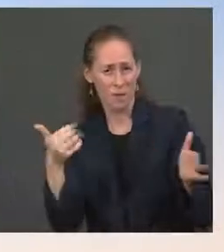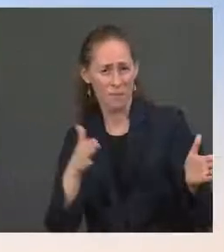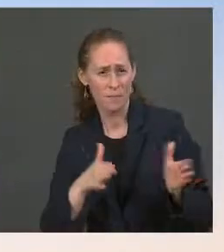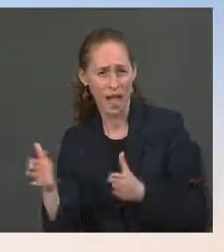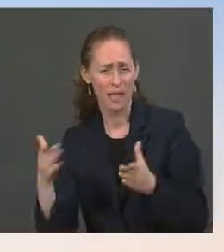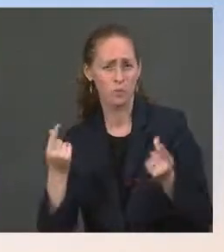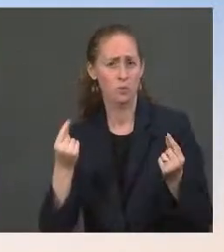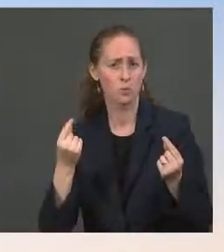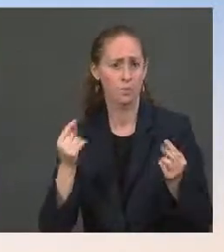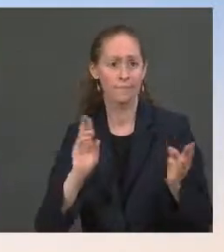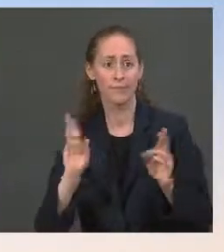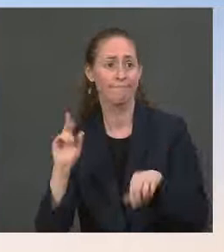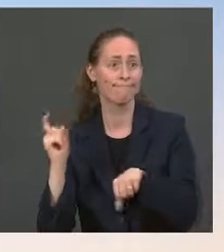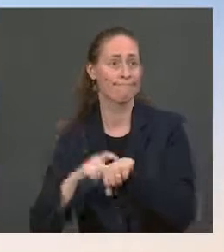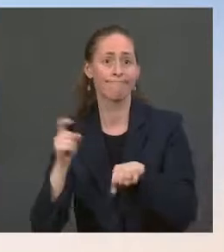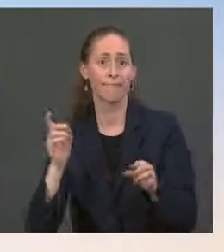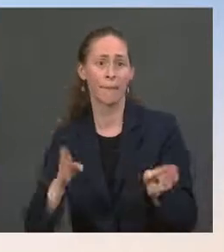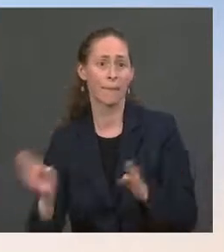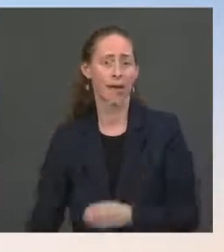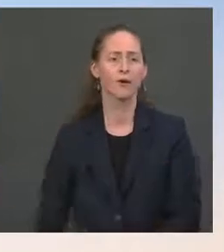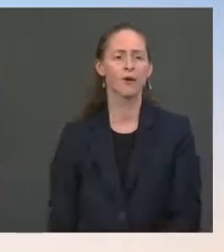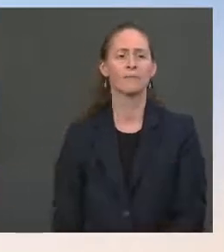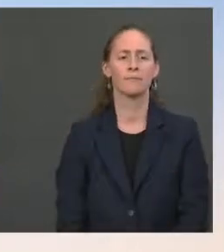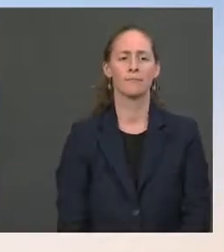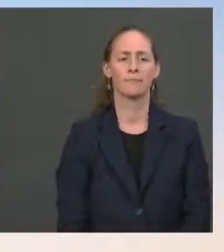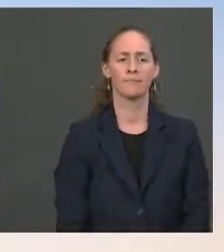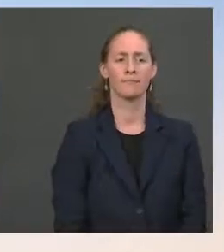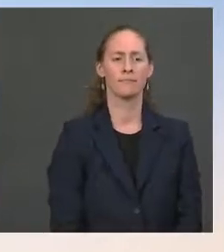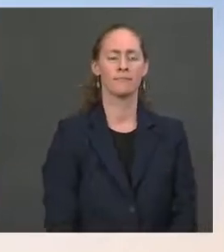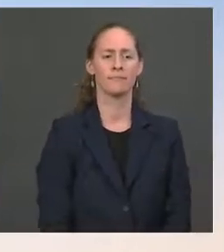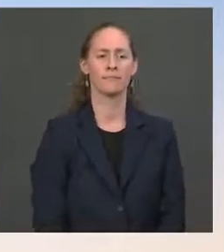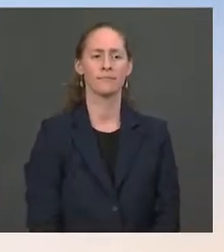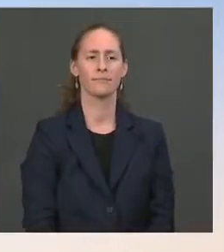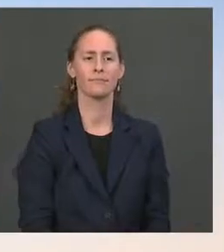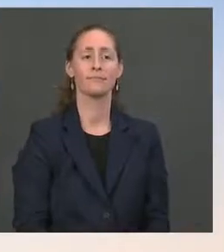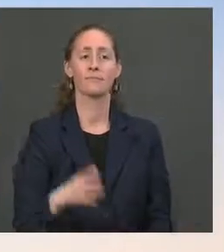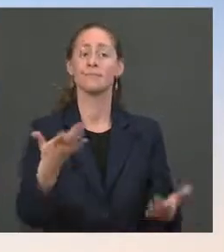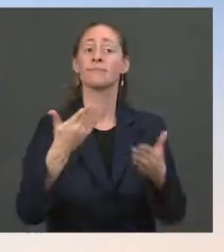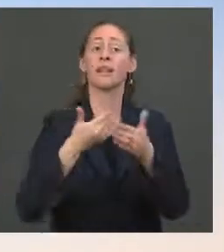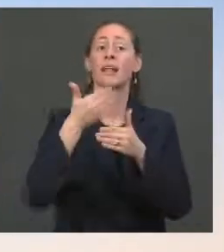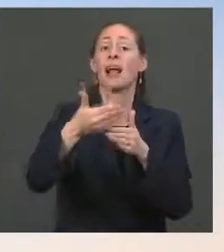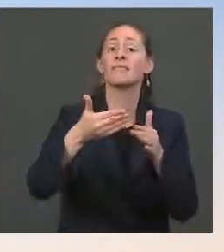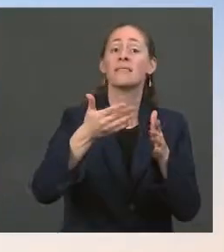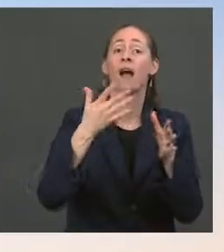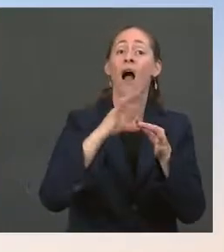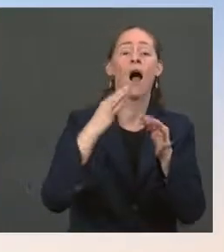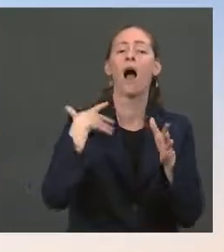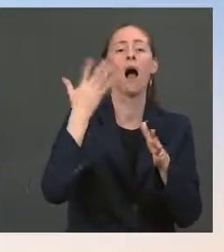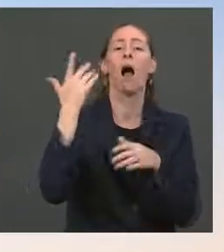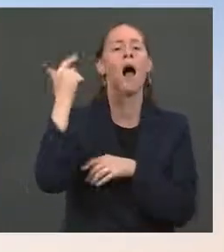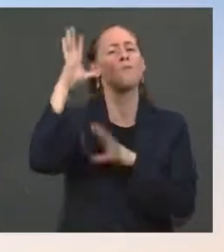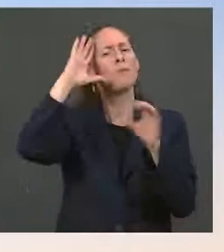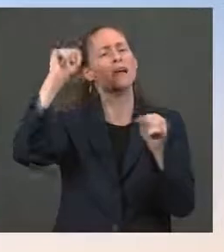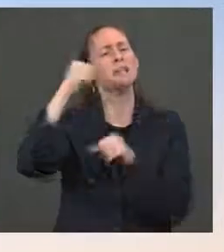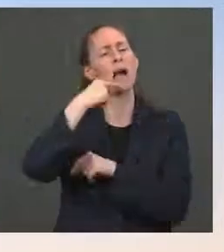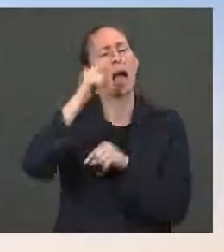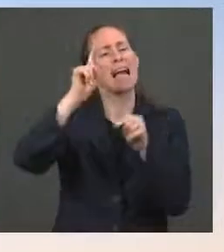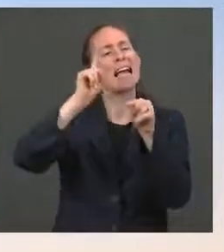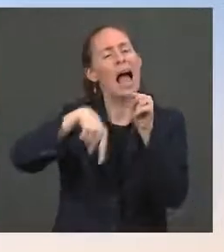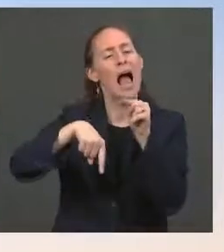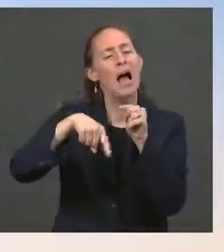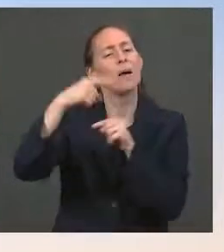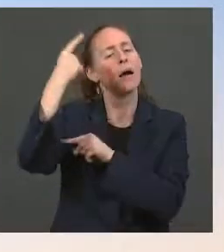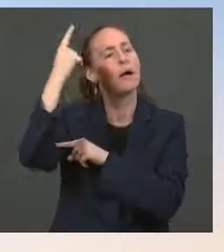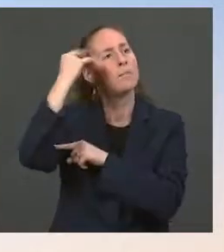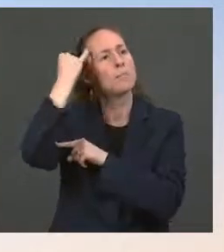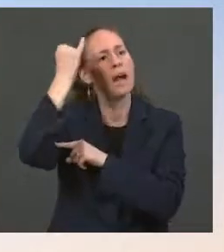for the worst? He also said right after he made that statement, the next sentence was, "I can't imagine that would happen," which I think is important